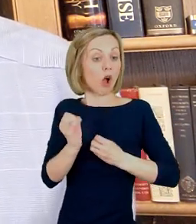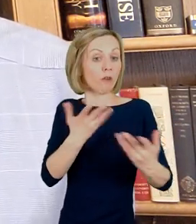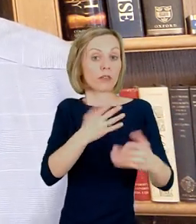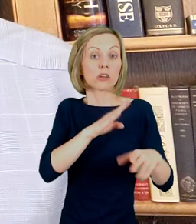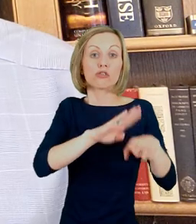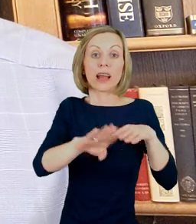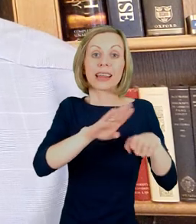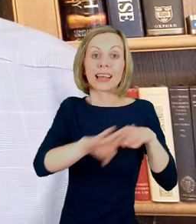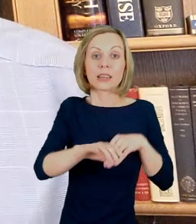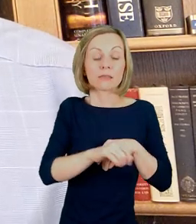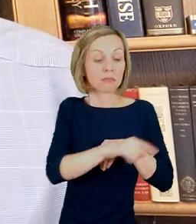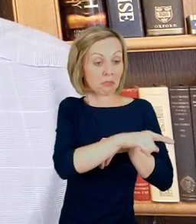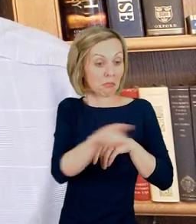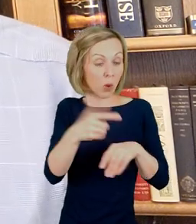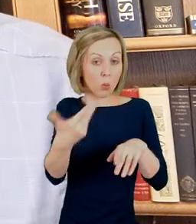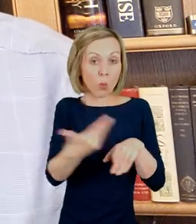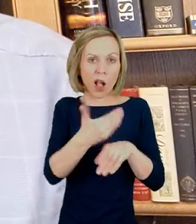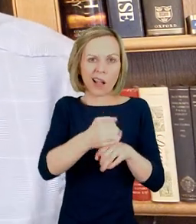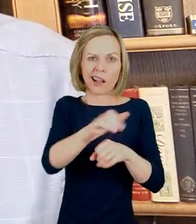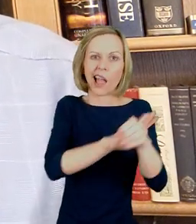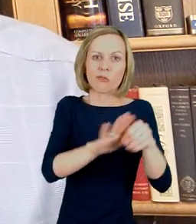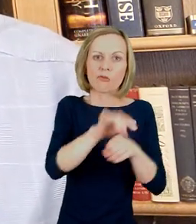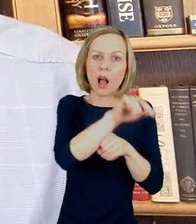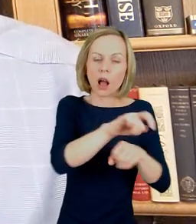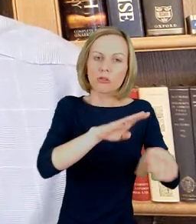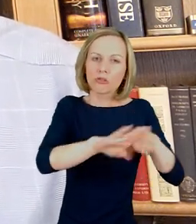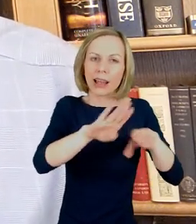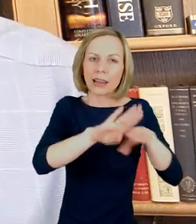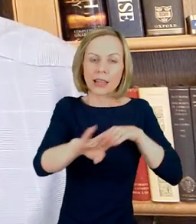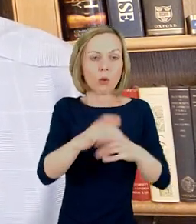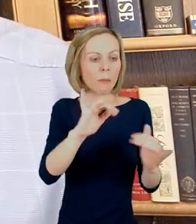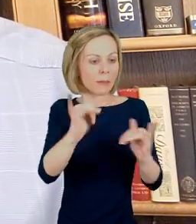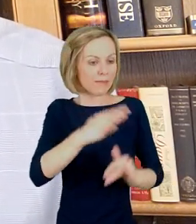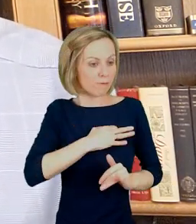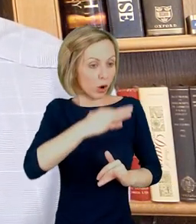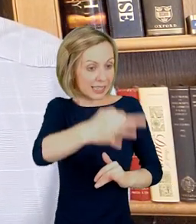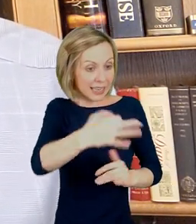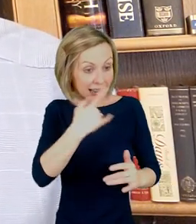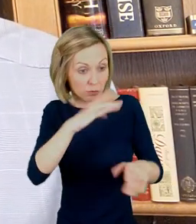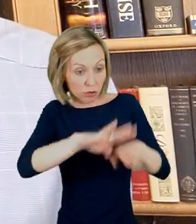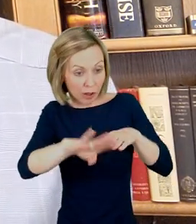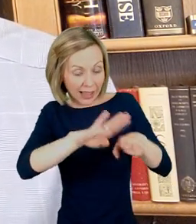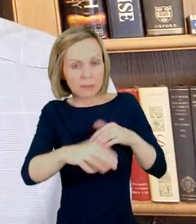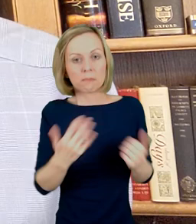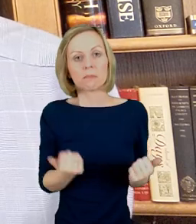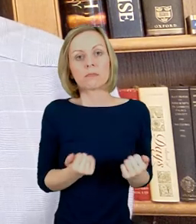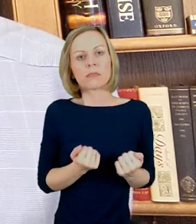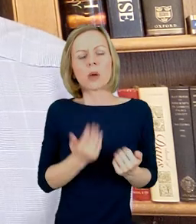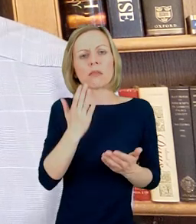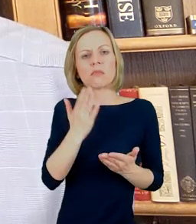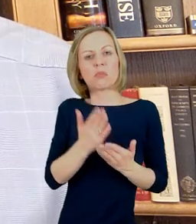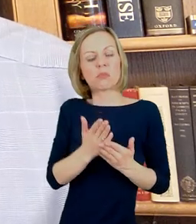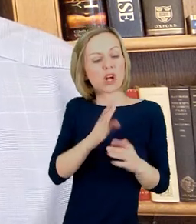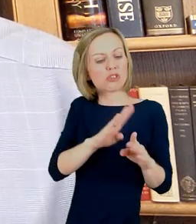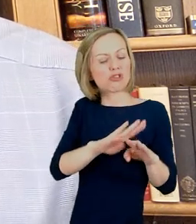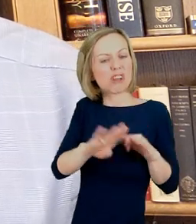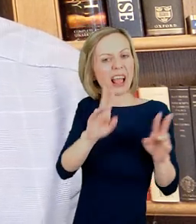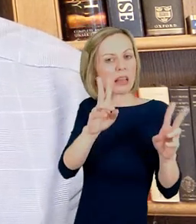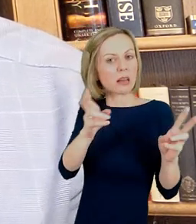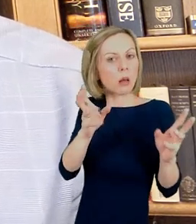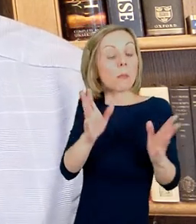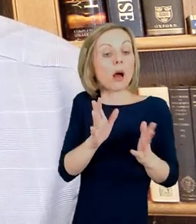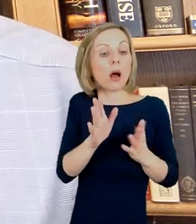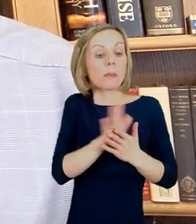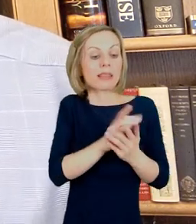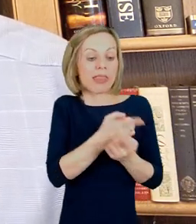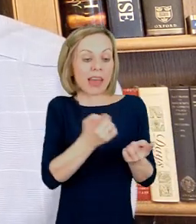offer training to those who are working in this area and volunteering. And not just training, but training that means that